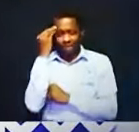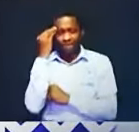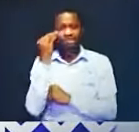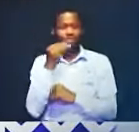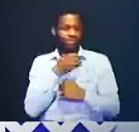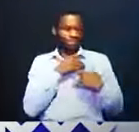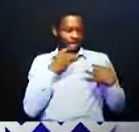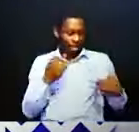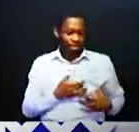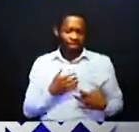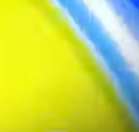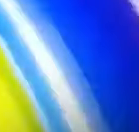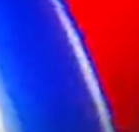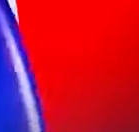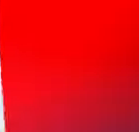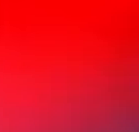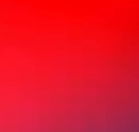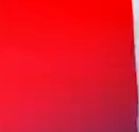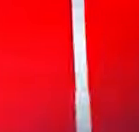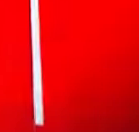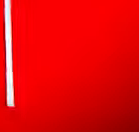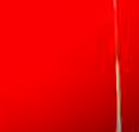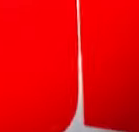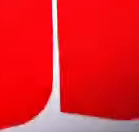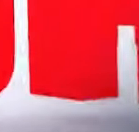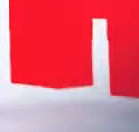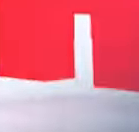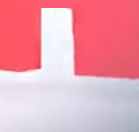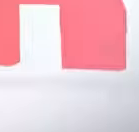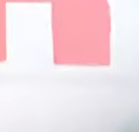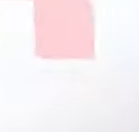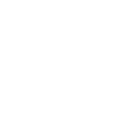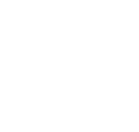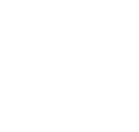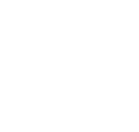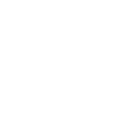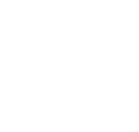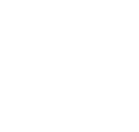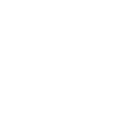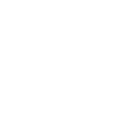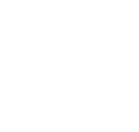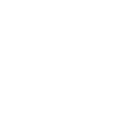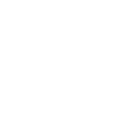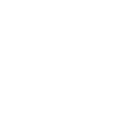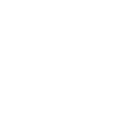bless you.